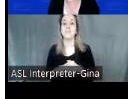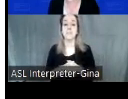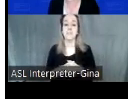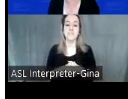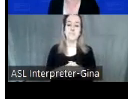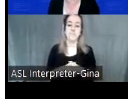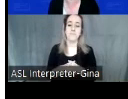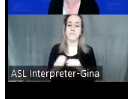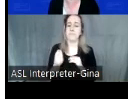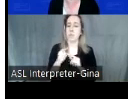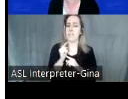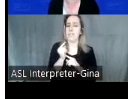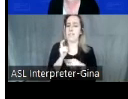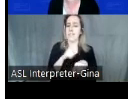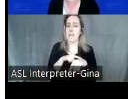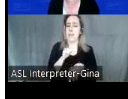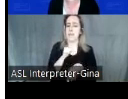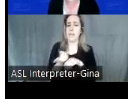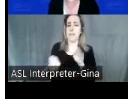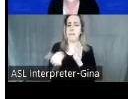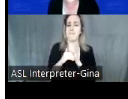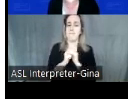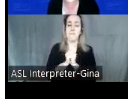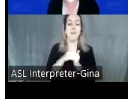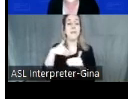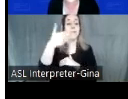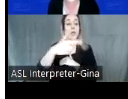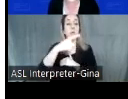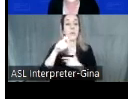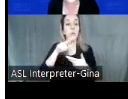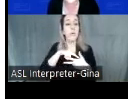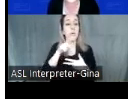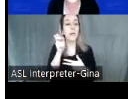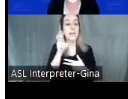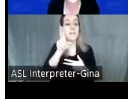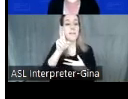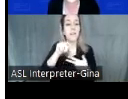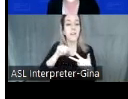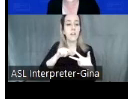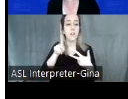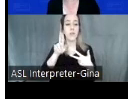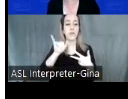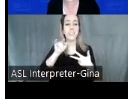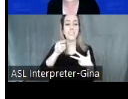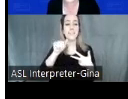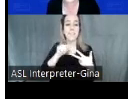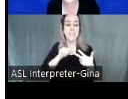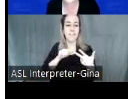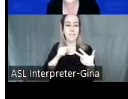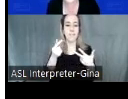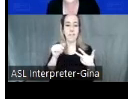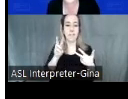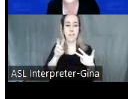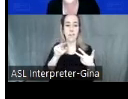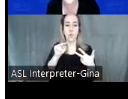my clock. Okay, and our next speakers are Kevin Mitchell, followed by Christina Ray, followed by